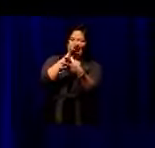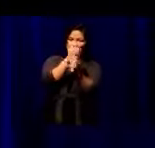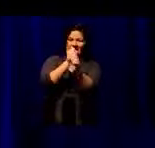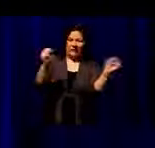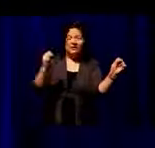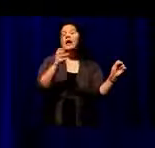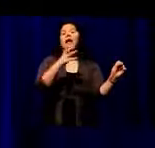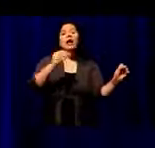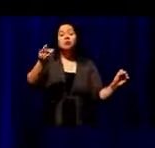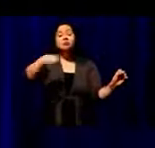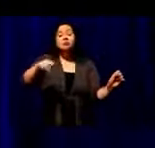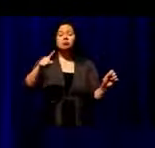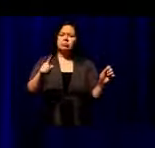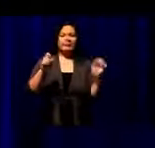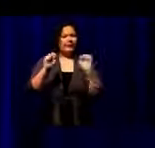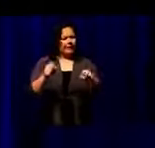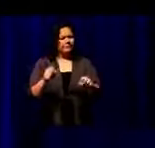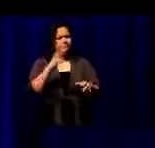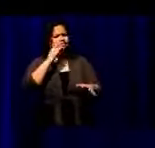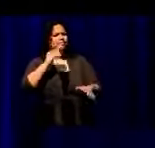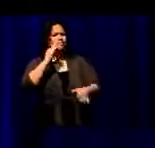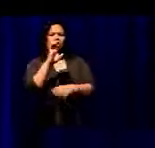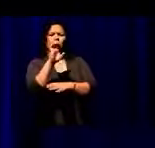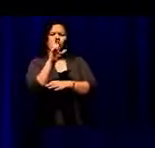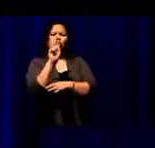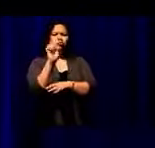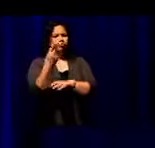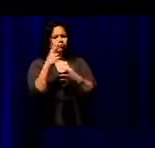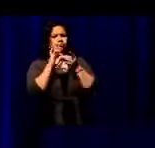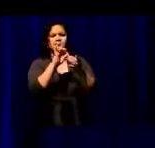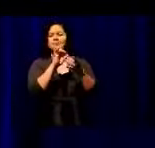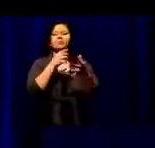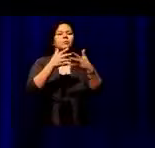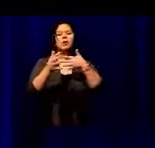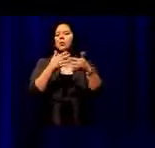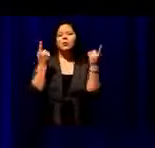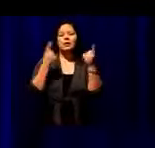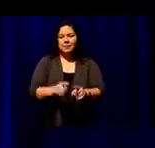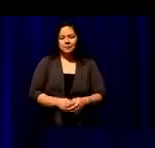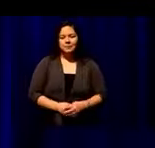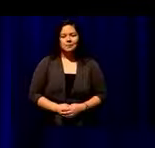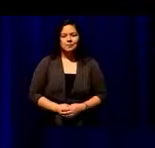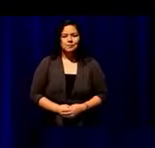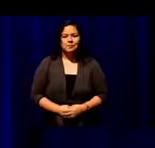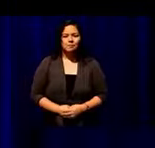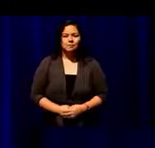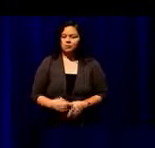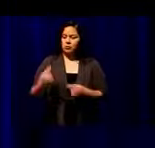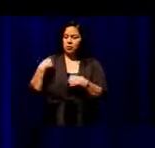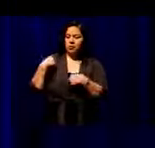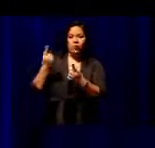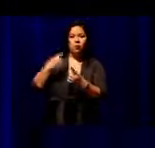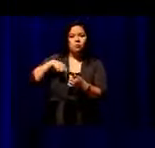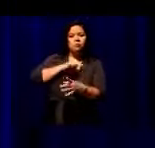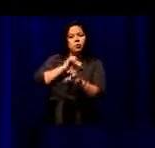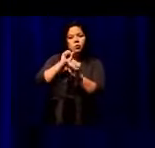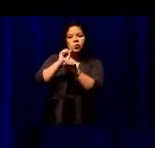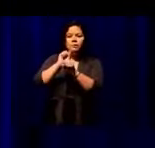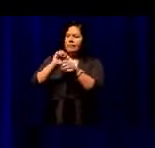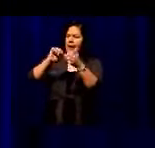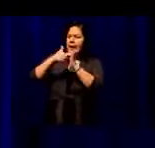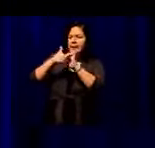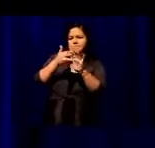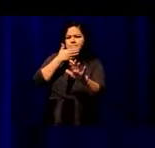and that you get the Cultch no matter what happens. We've been working on the best way to live